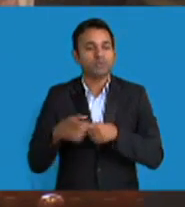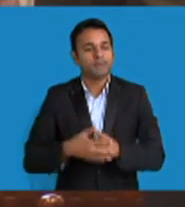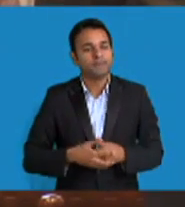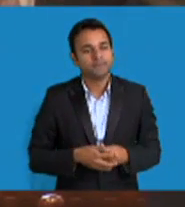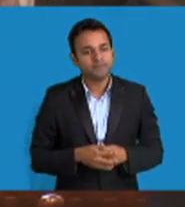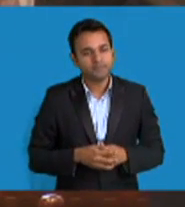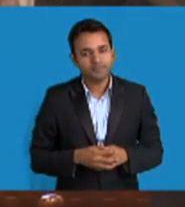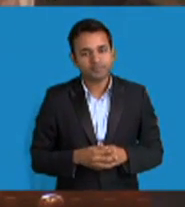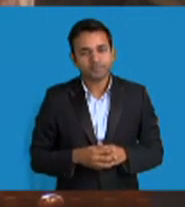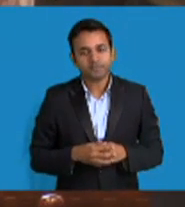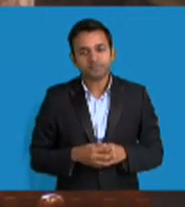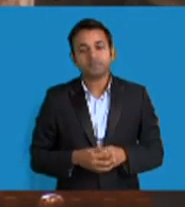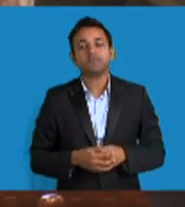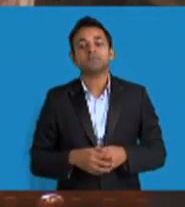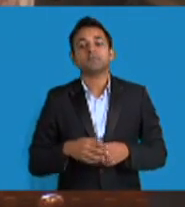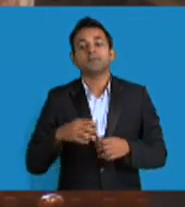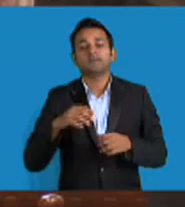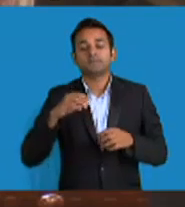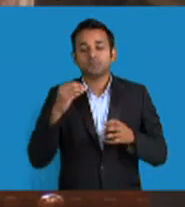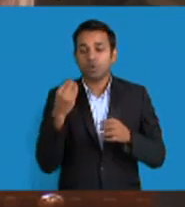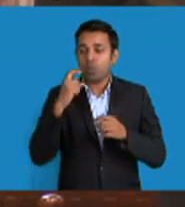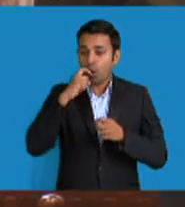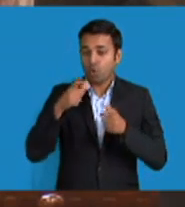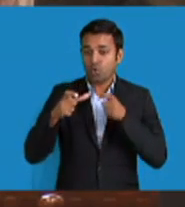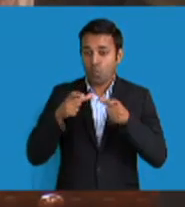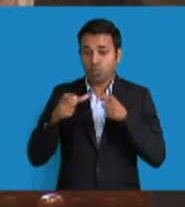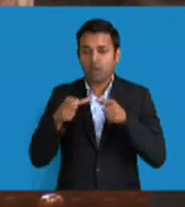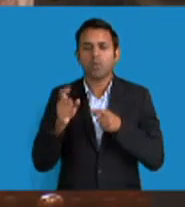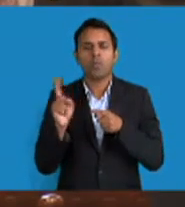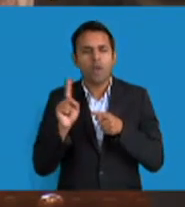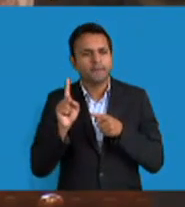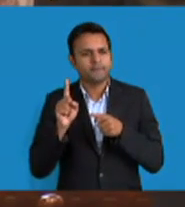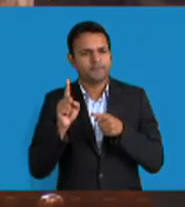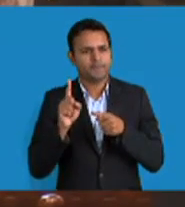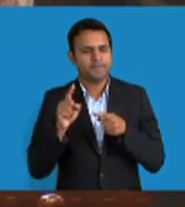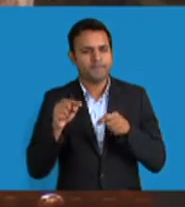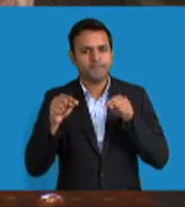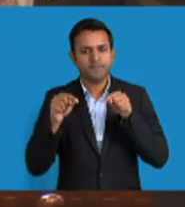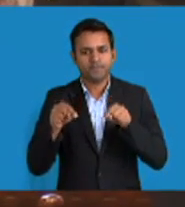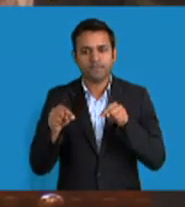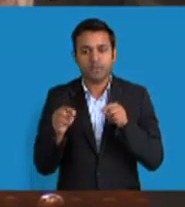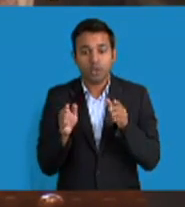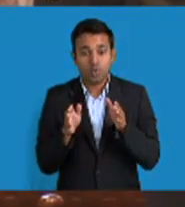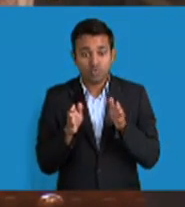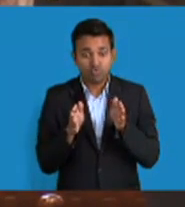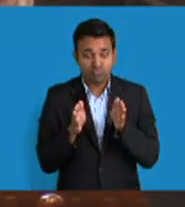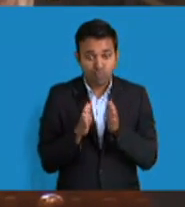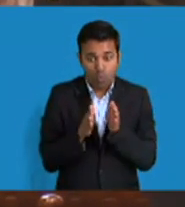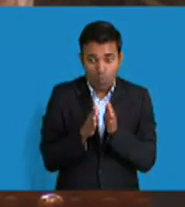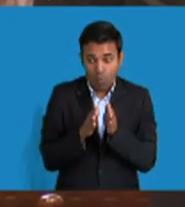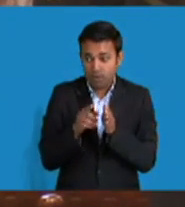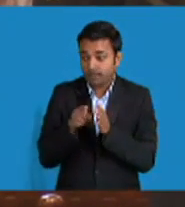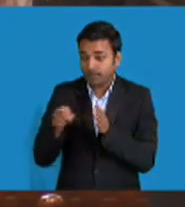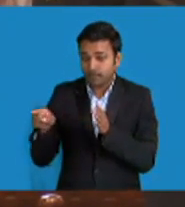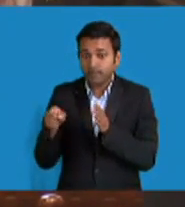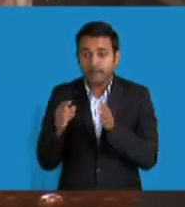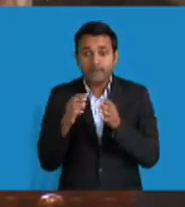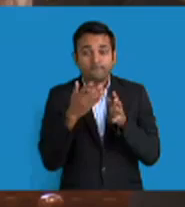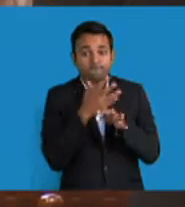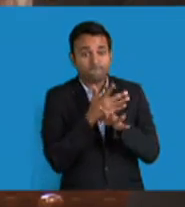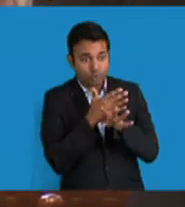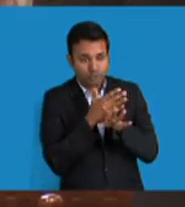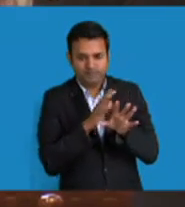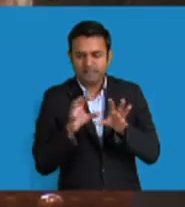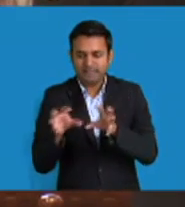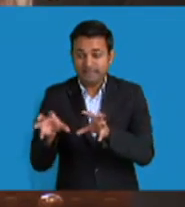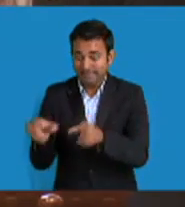as a whole, so that undersized fish is not caught and traded. Madam Speaker, a